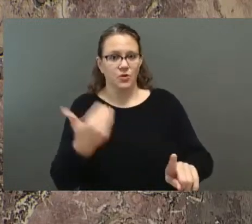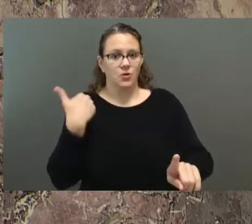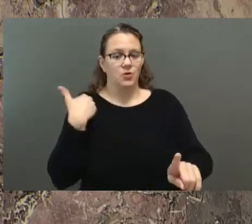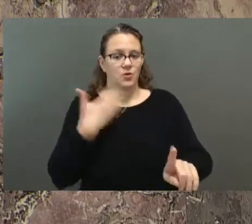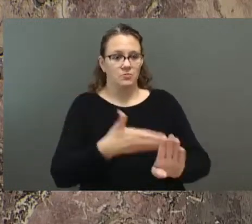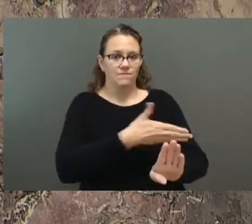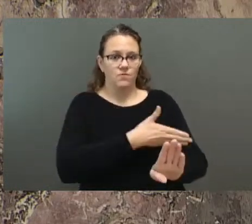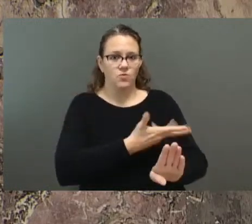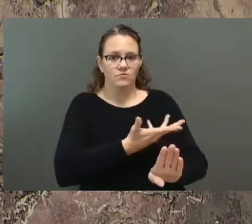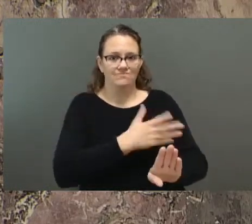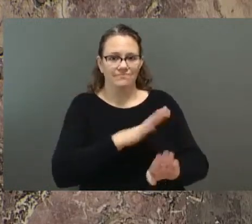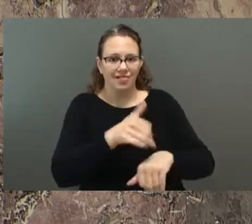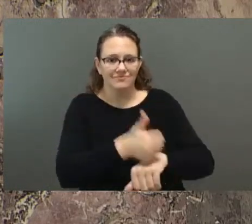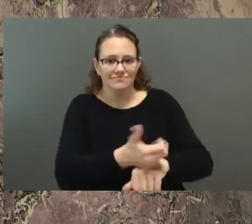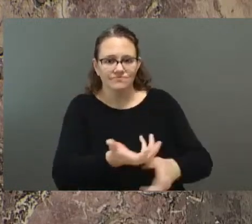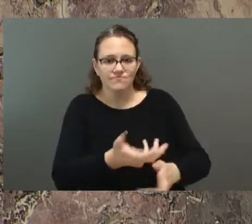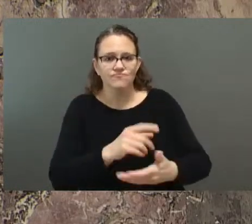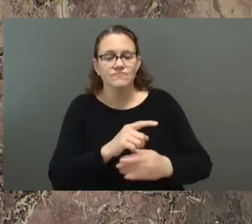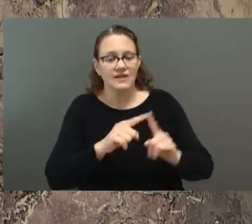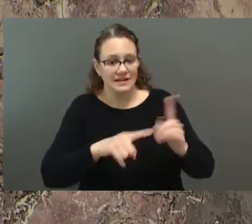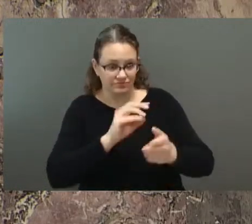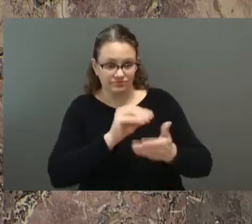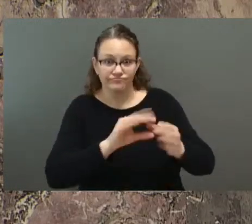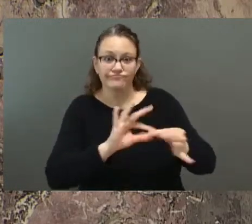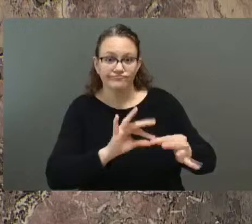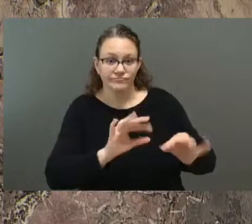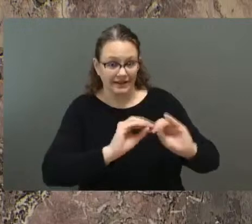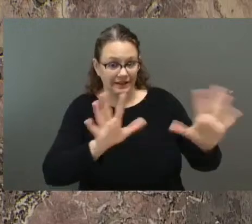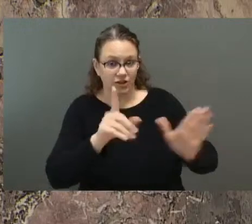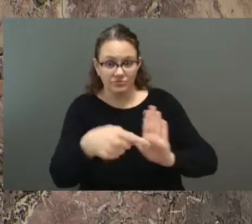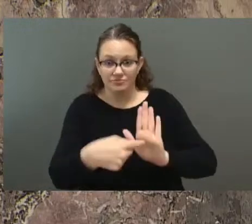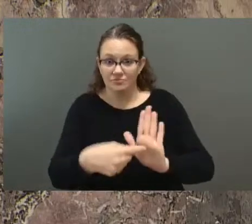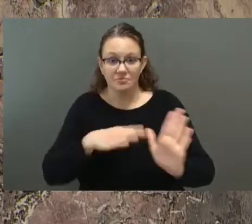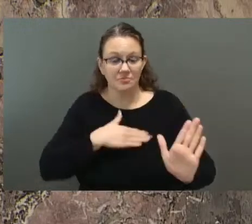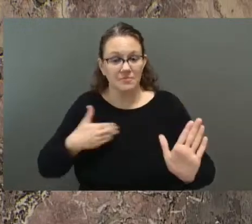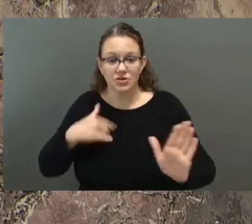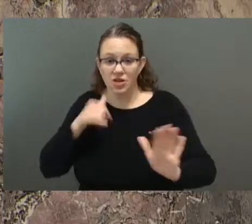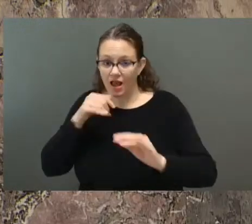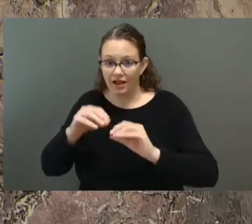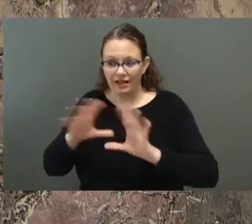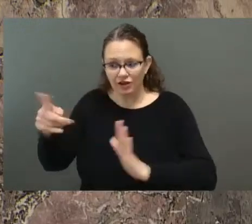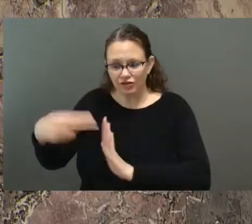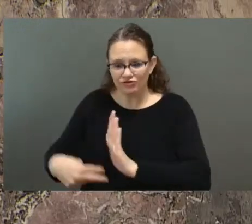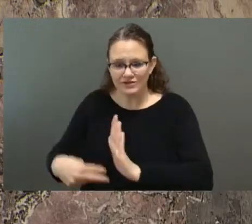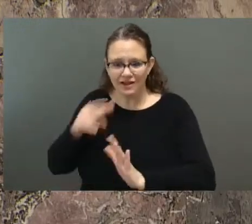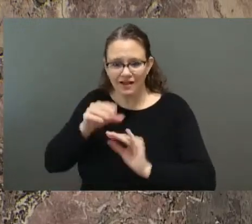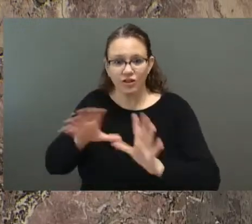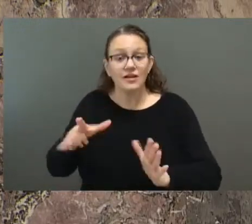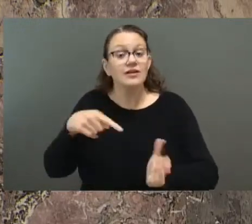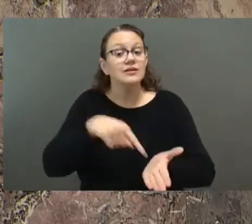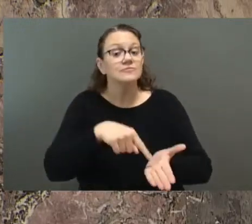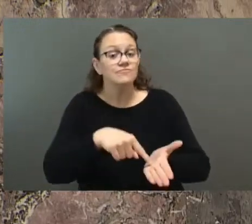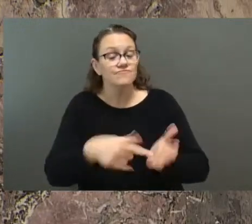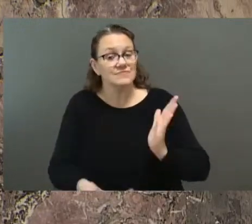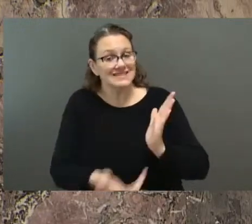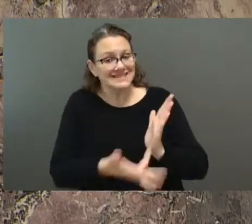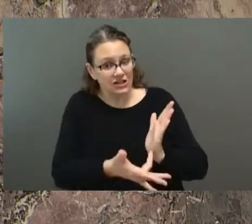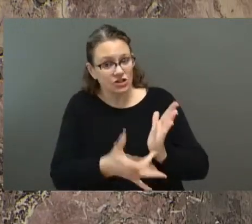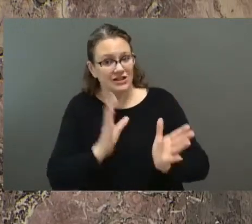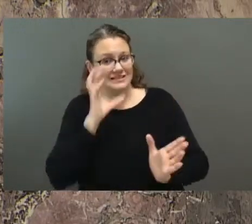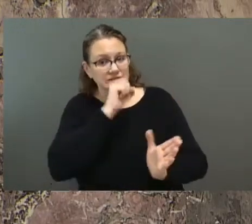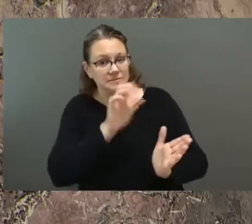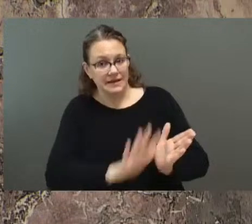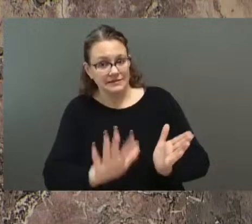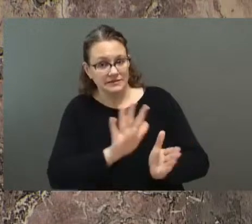clear, and I'll quote from the report. Despite these technical estimation issues, the oil and gas industry in BC